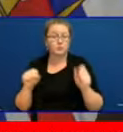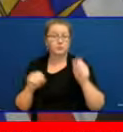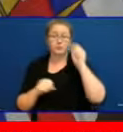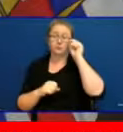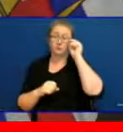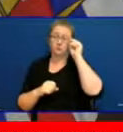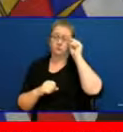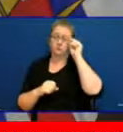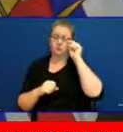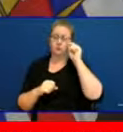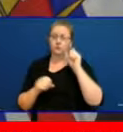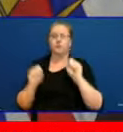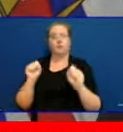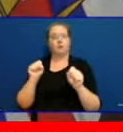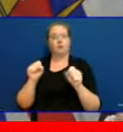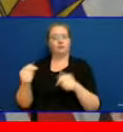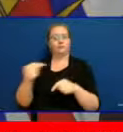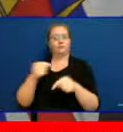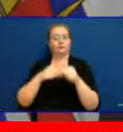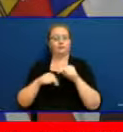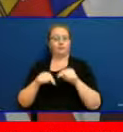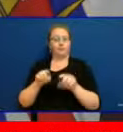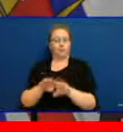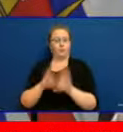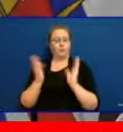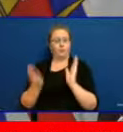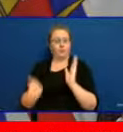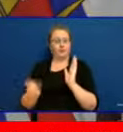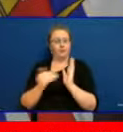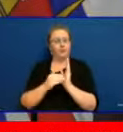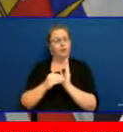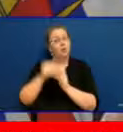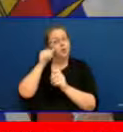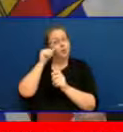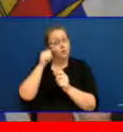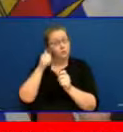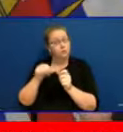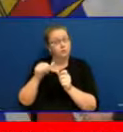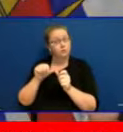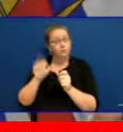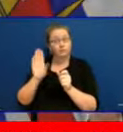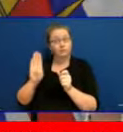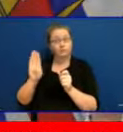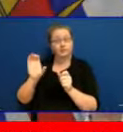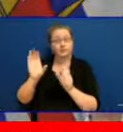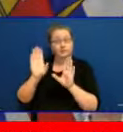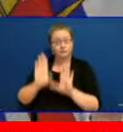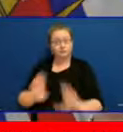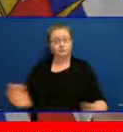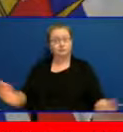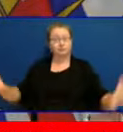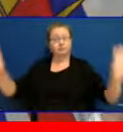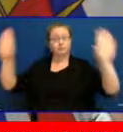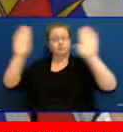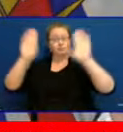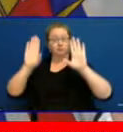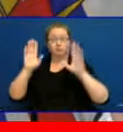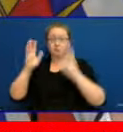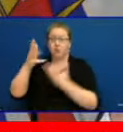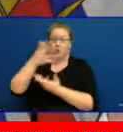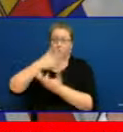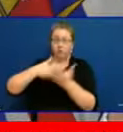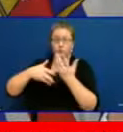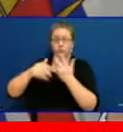There's also the possibility that we will go back to where we were, which is, remember, in the rest of the province, we are